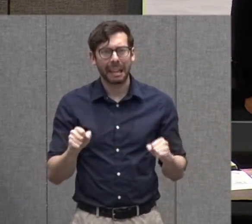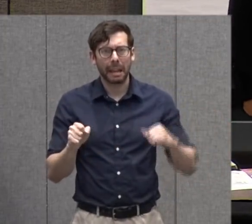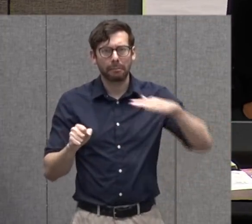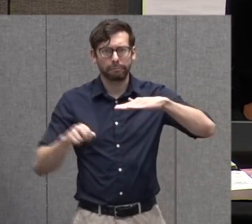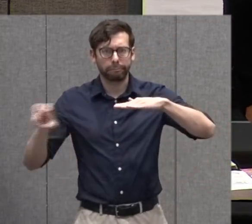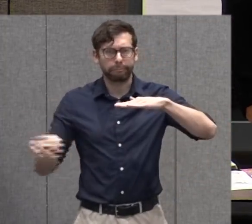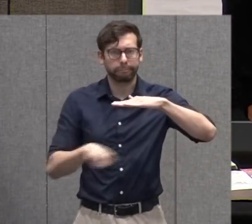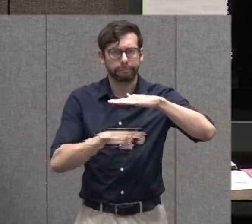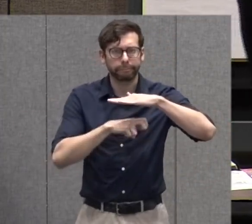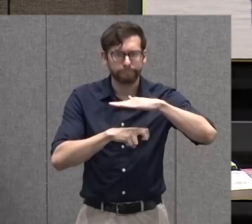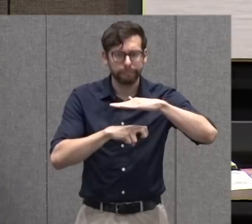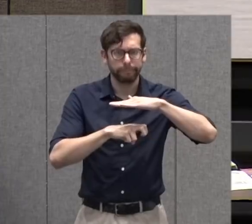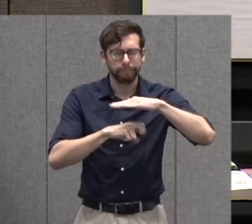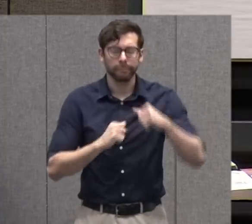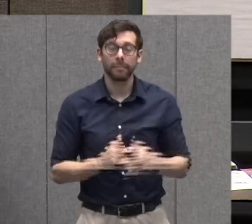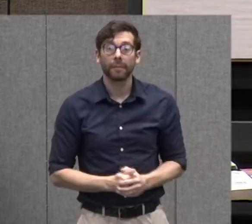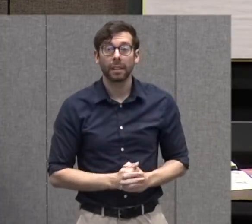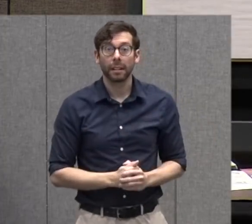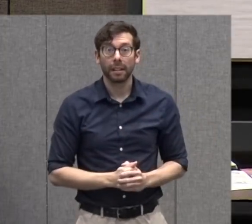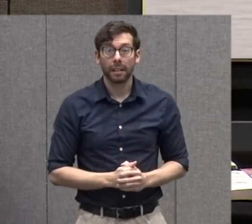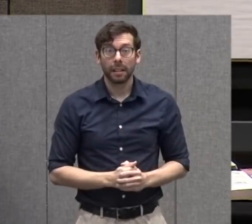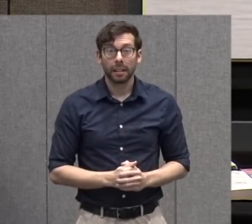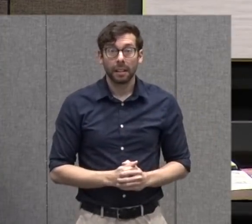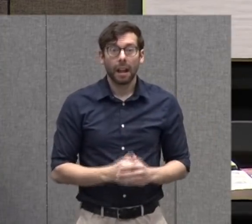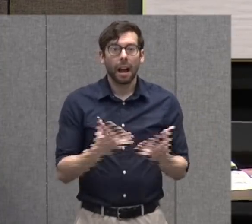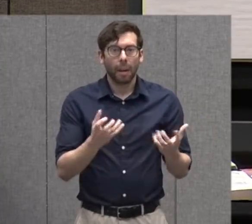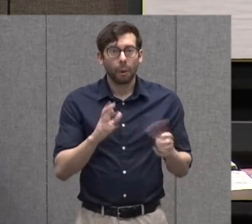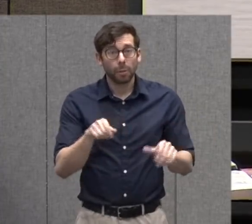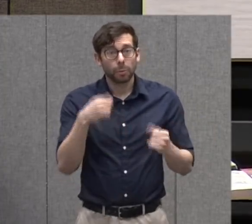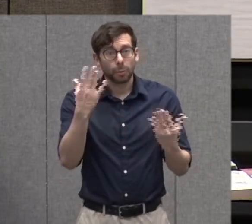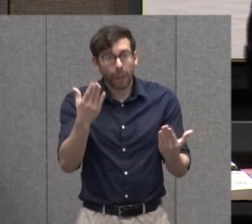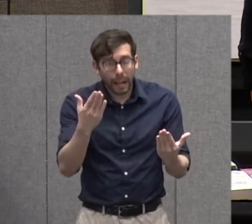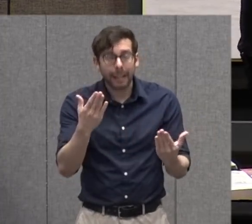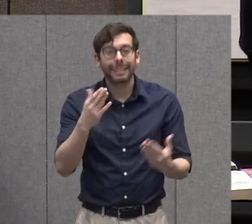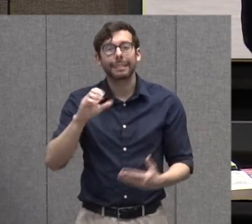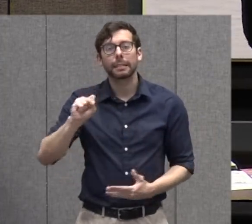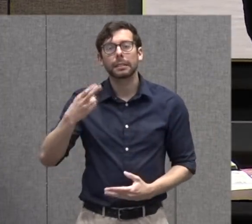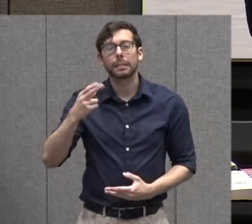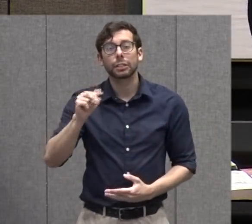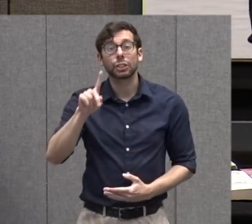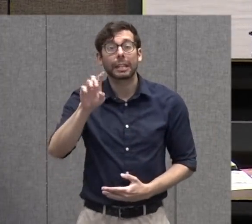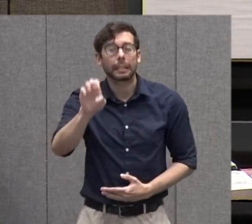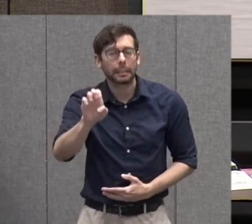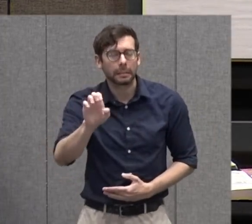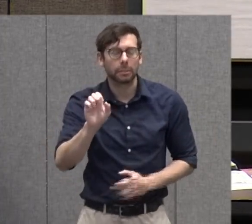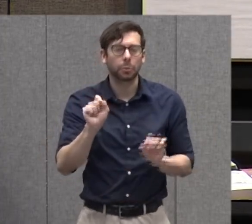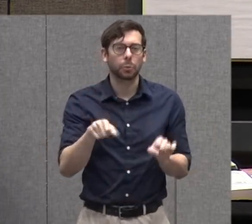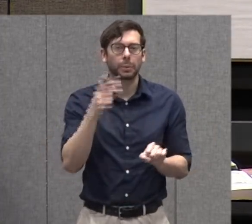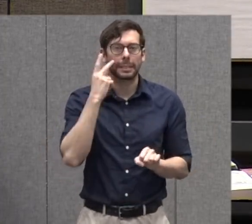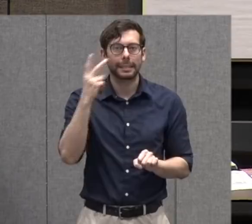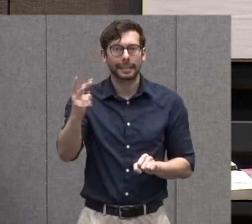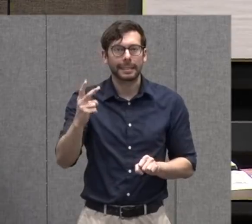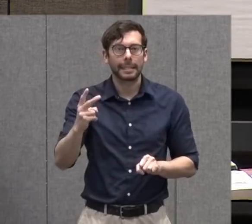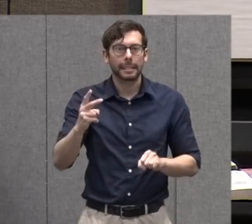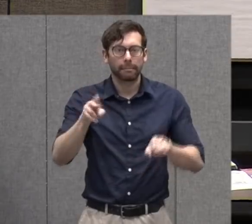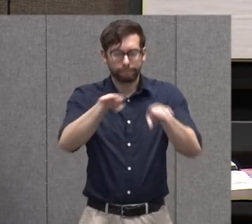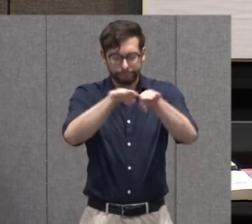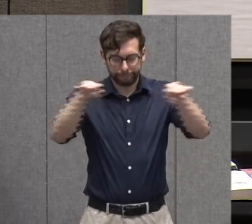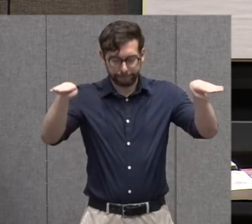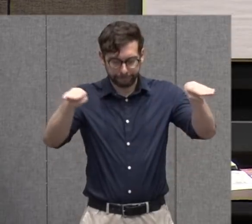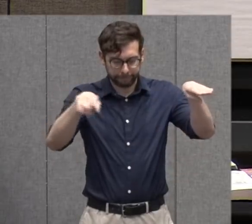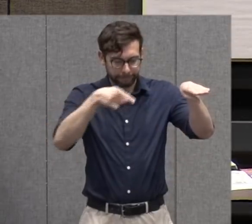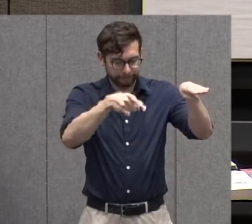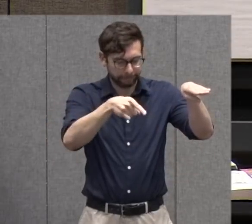shade. So you can see there's shadows, so there's some shade in the box. And then I thought, well, wouldn't it be fun if there